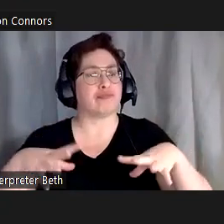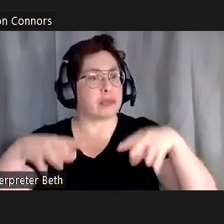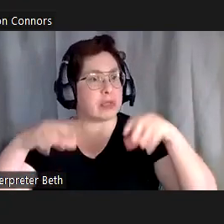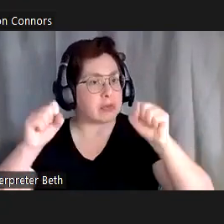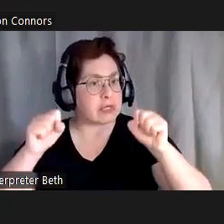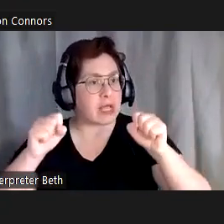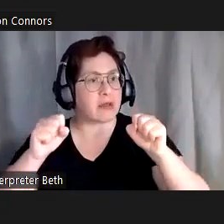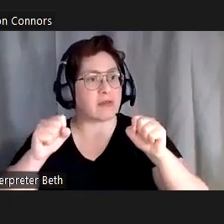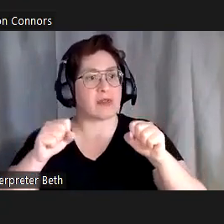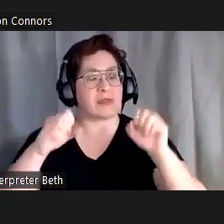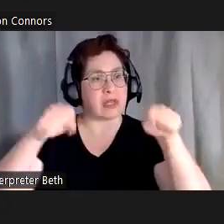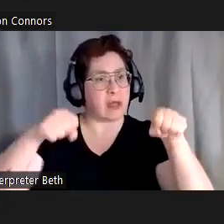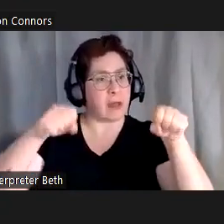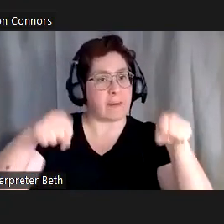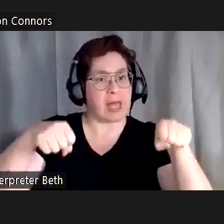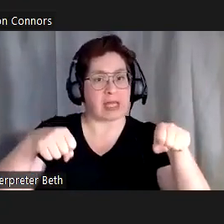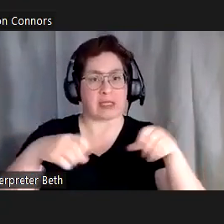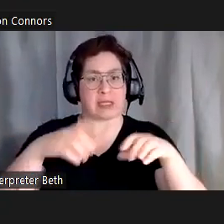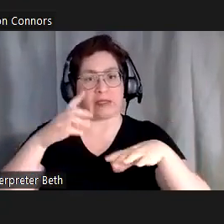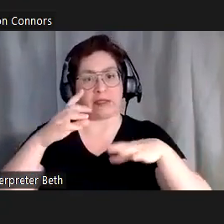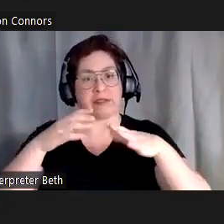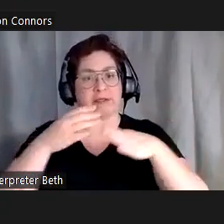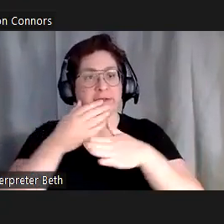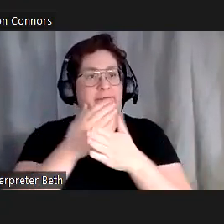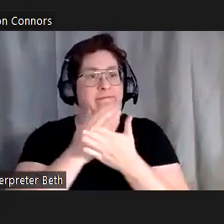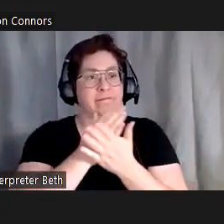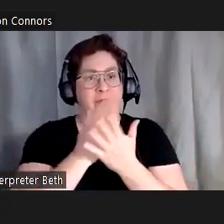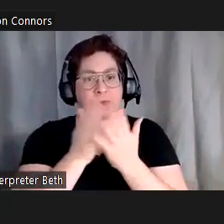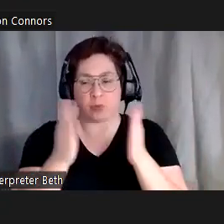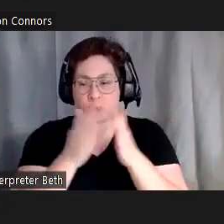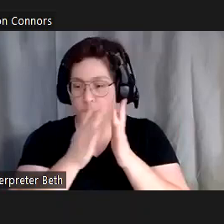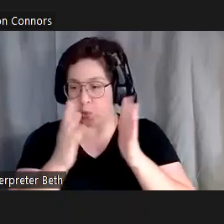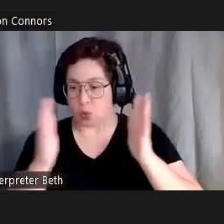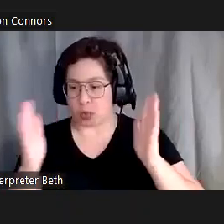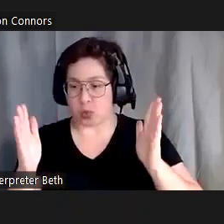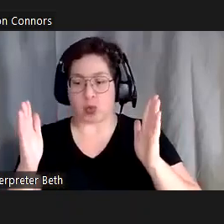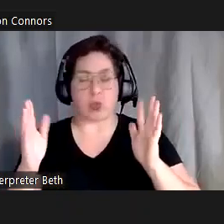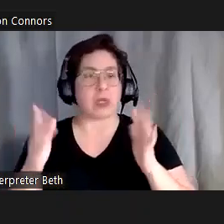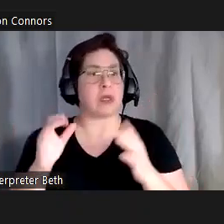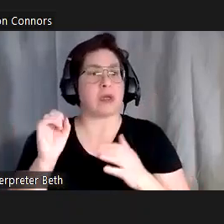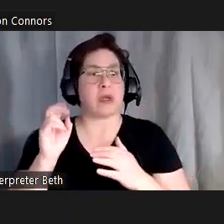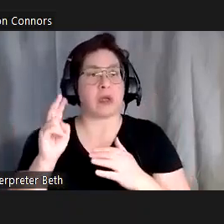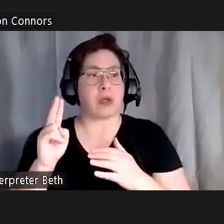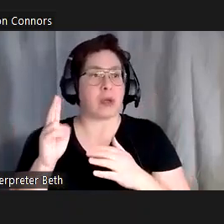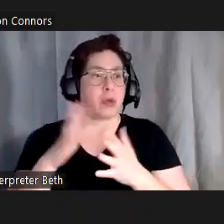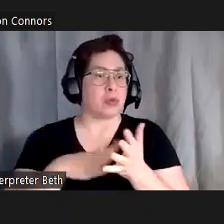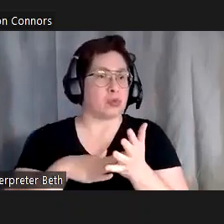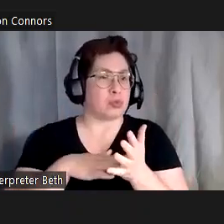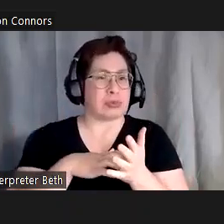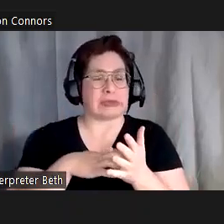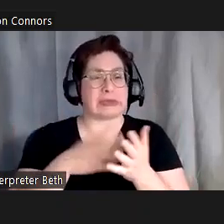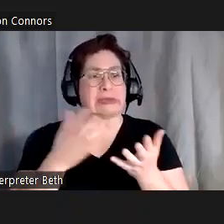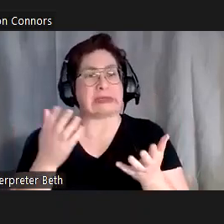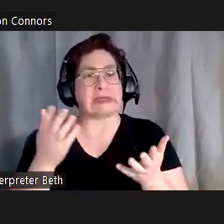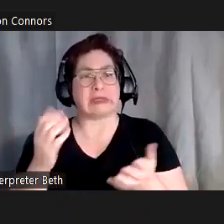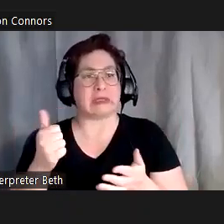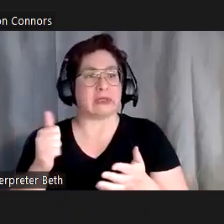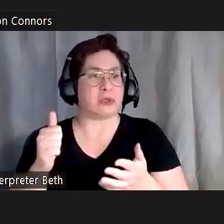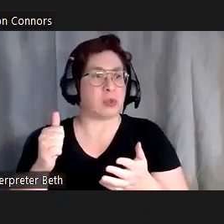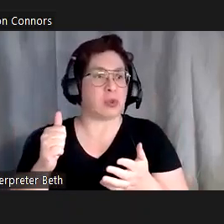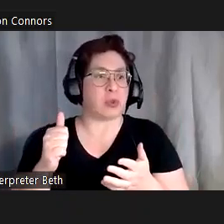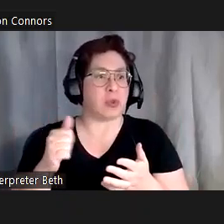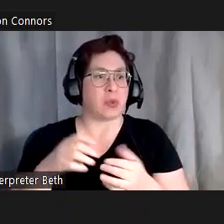situations in which species may have, deal breaker or Achilles heel attributes, or even deal